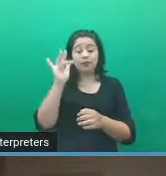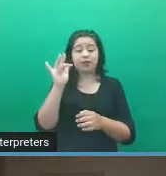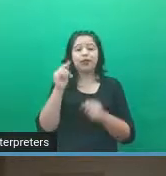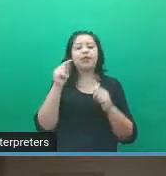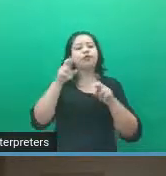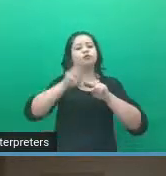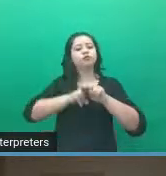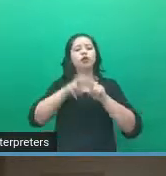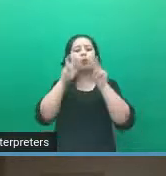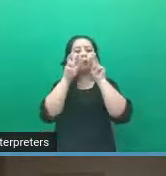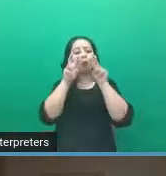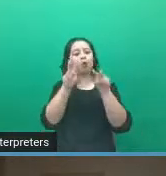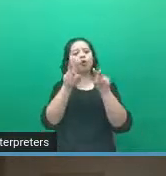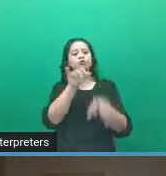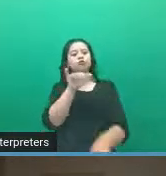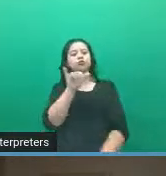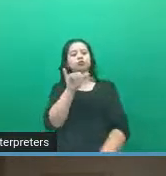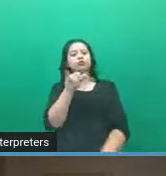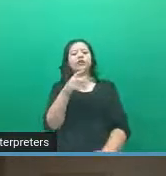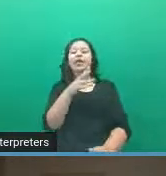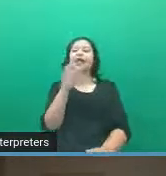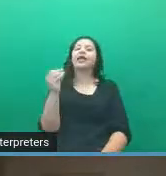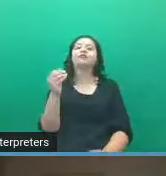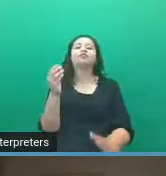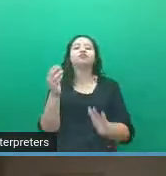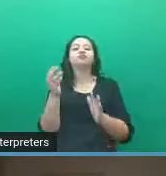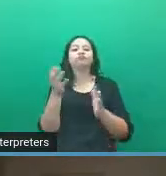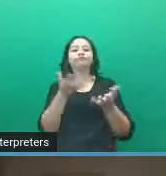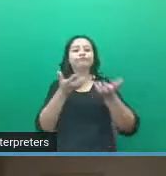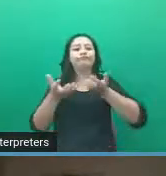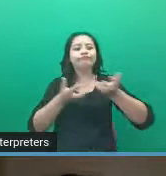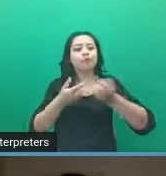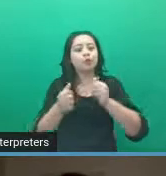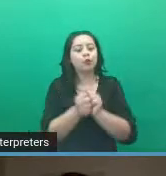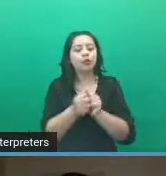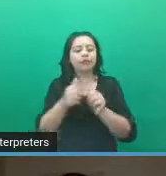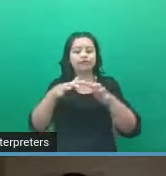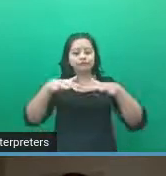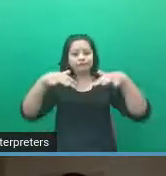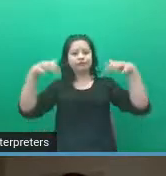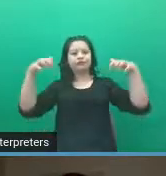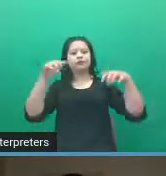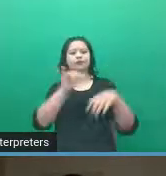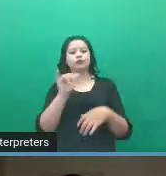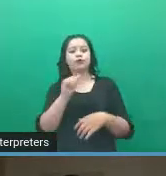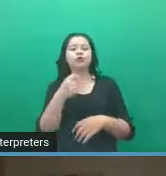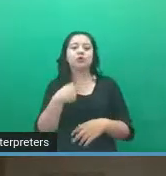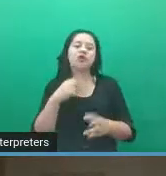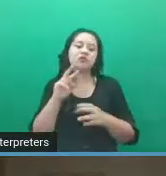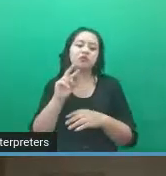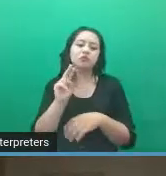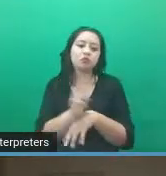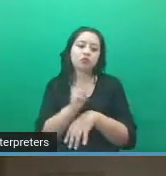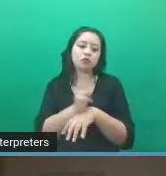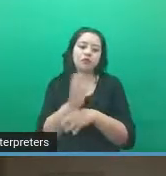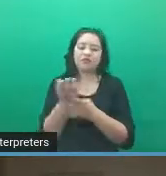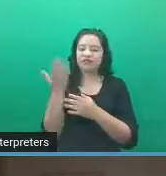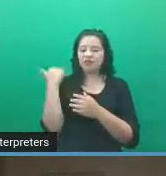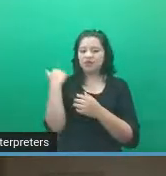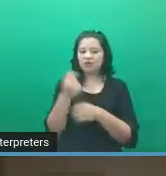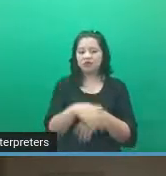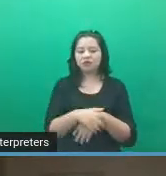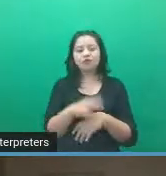sit in the audience and you can engage with the audience in real time. I did that quite successfully in the last 2 conferences, virtual conferences I